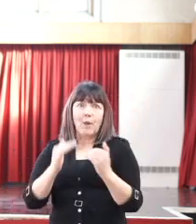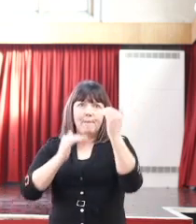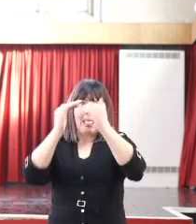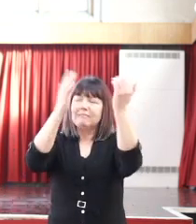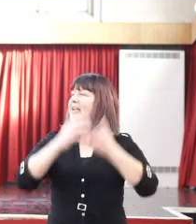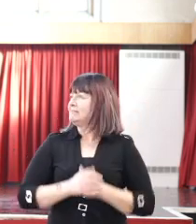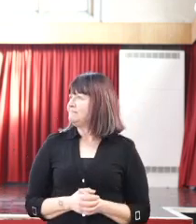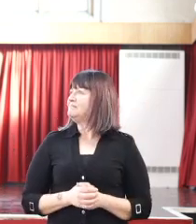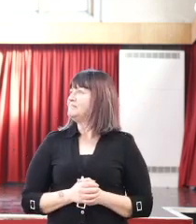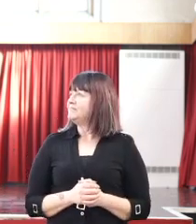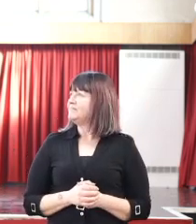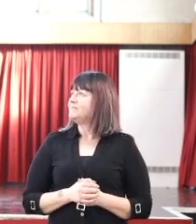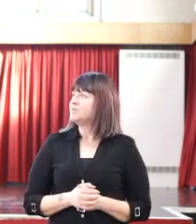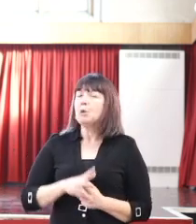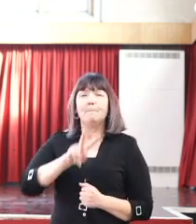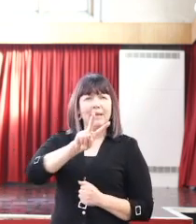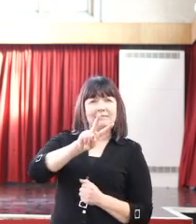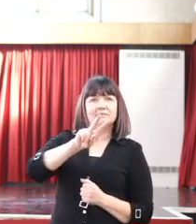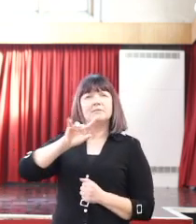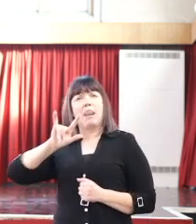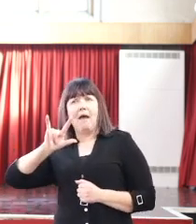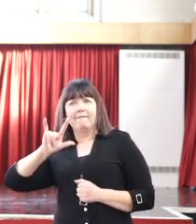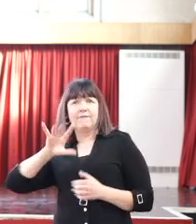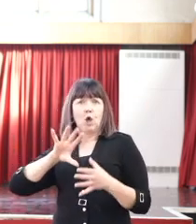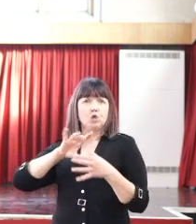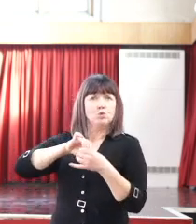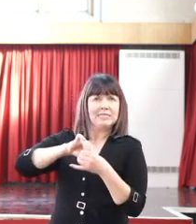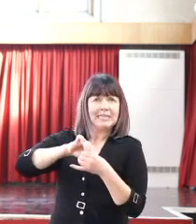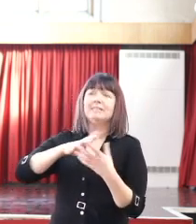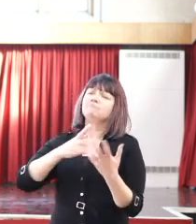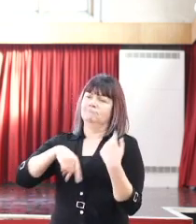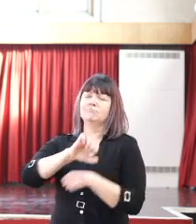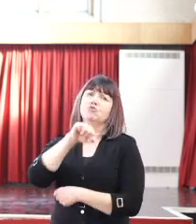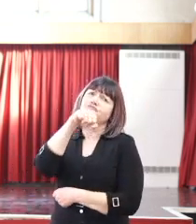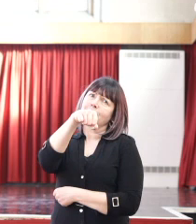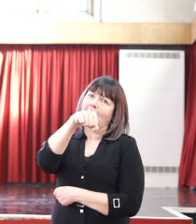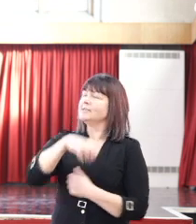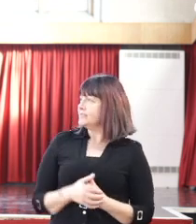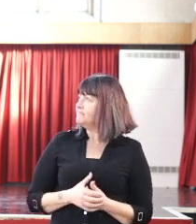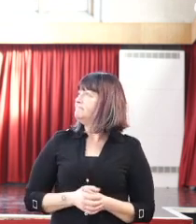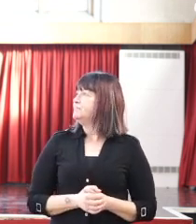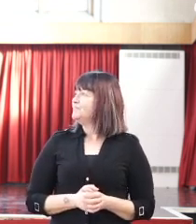respect. Peace, love, unity, respect.